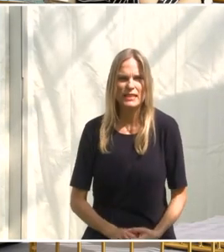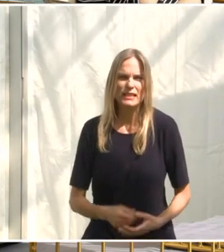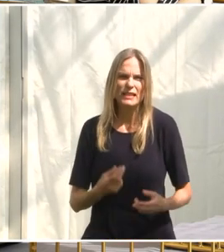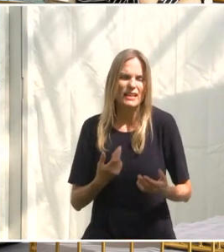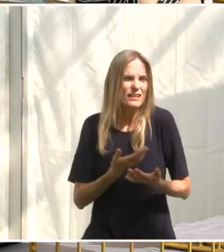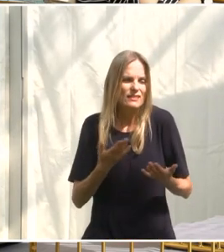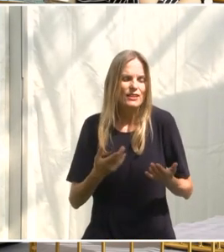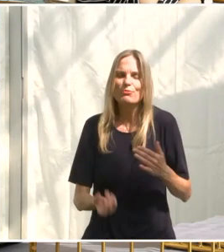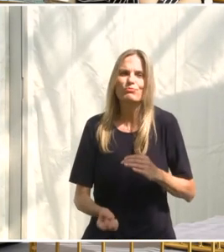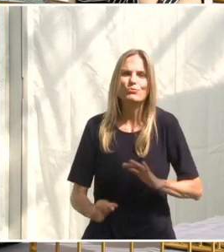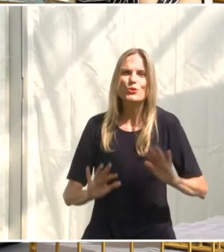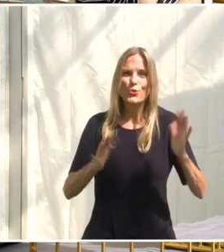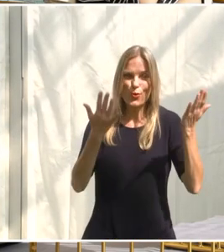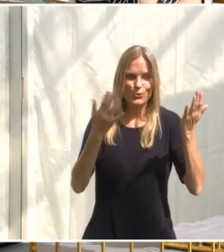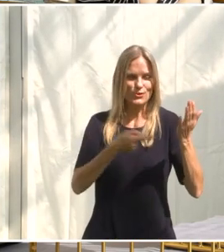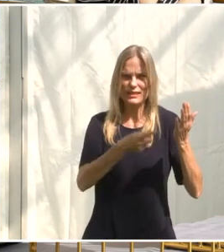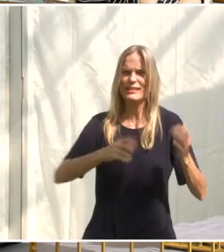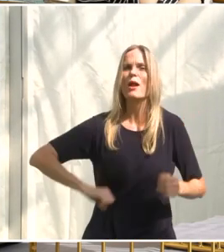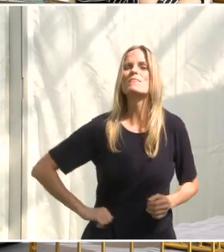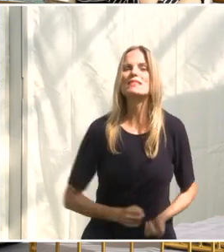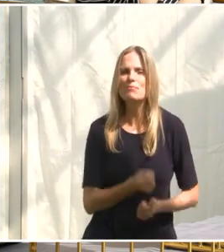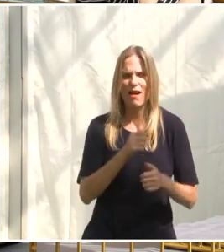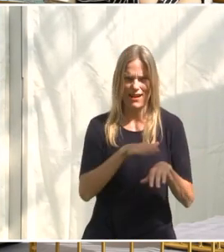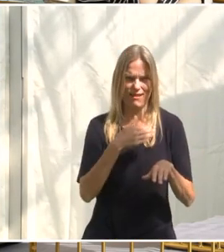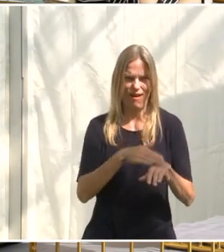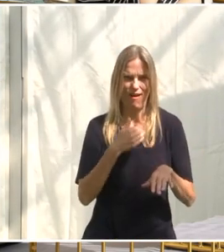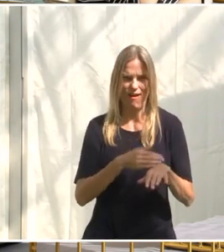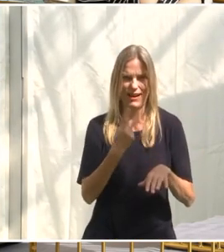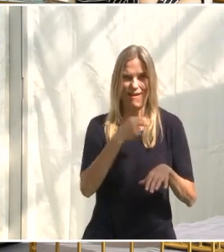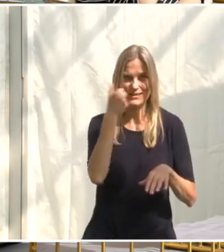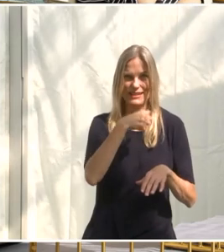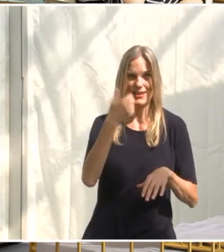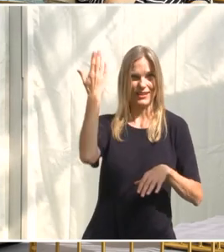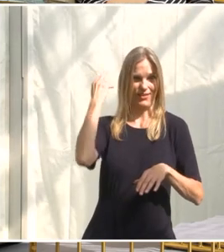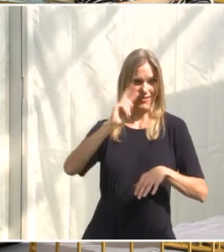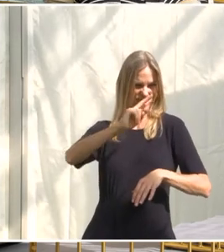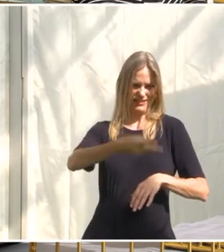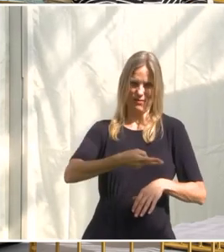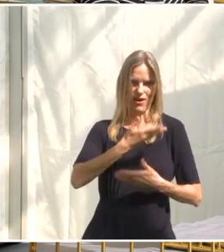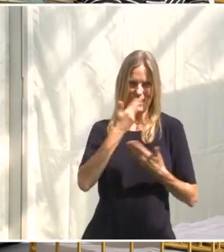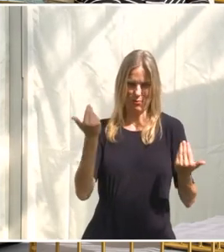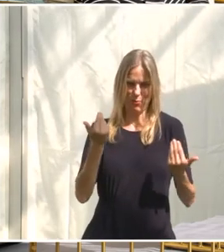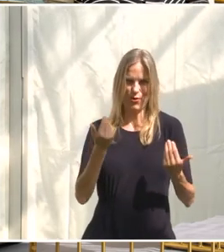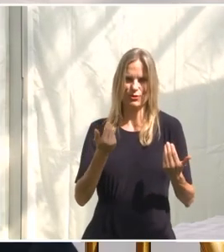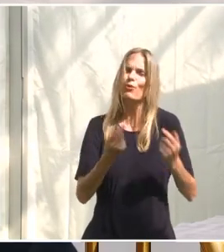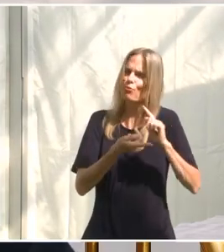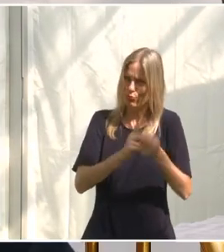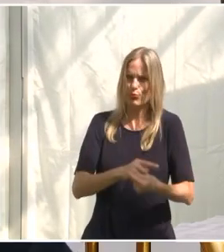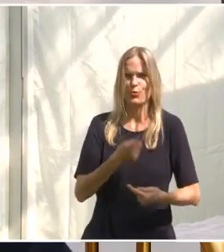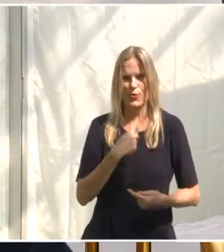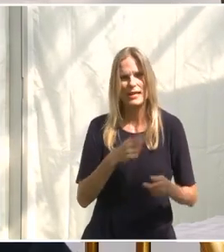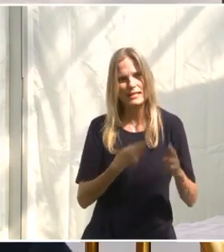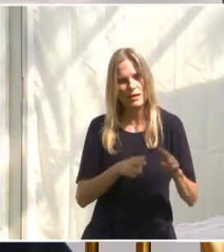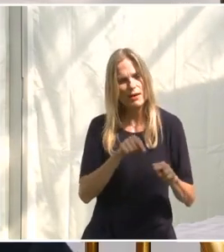friendly than 20 years ago. So I think that is one thing that can be, you know, thought in Estonia, that how to, you